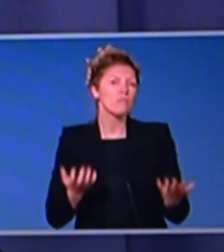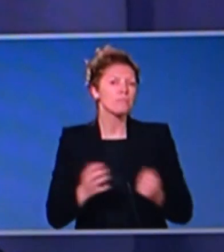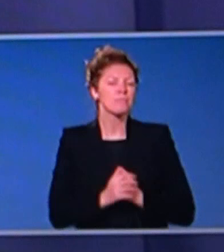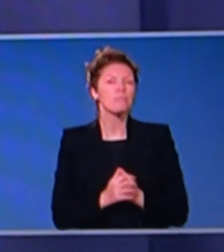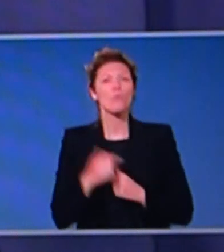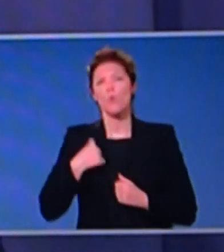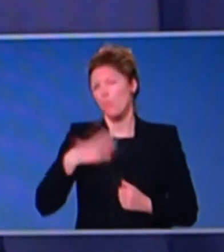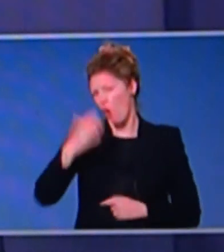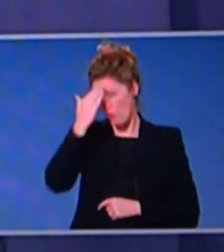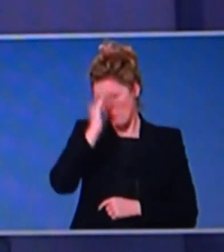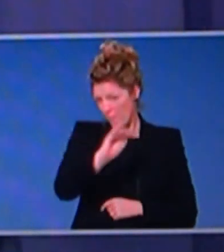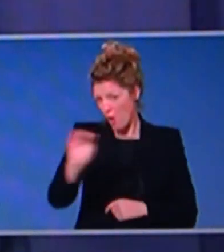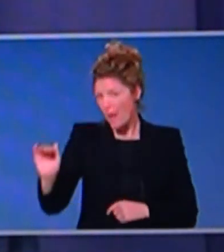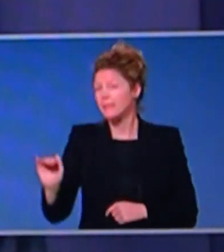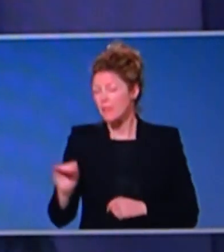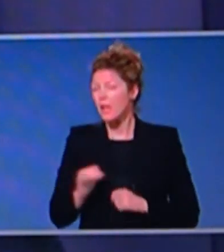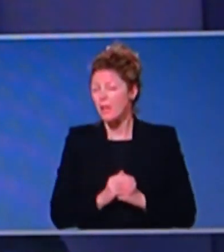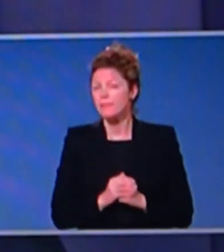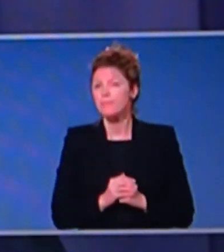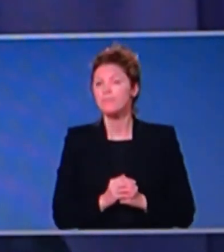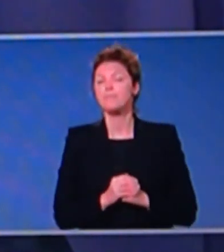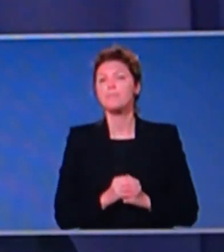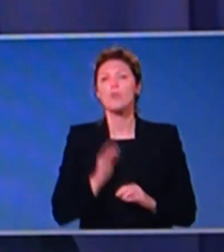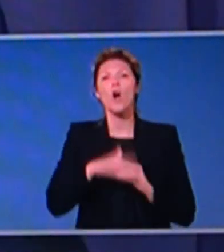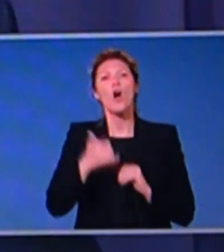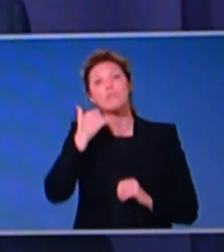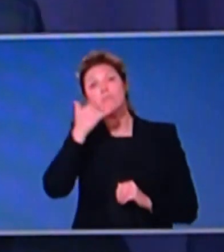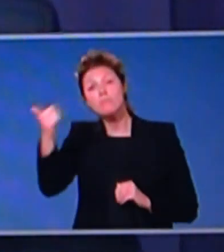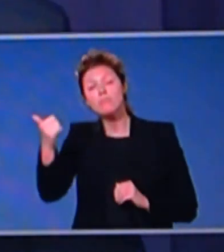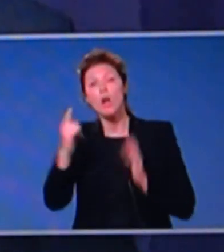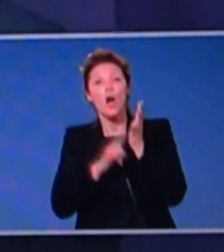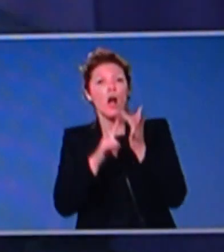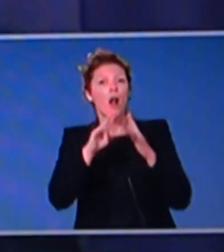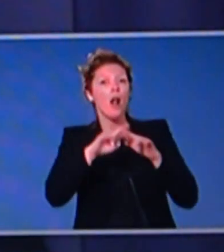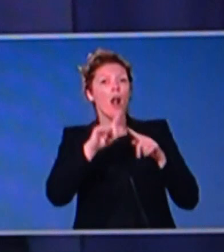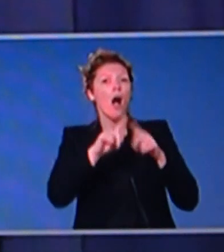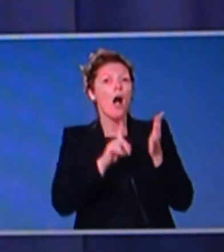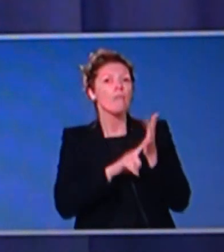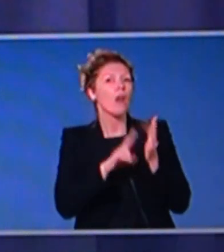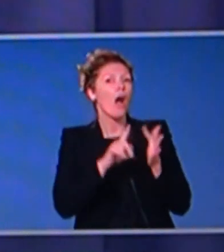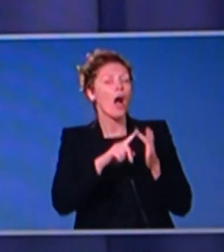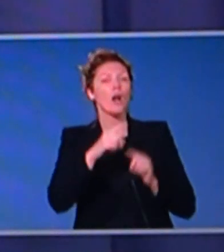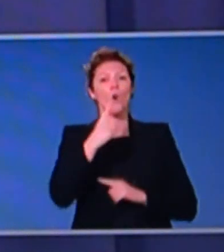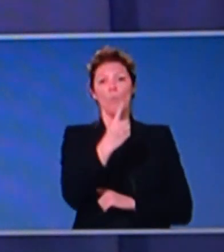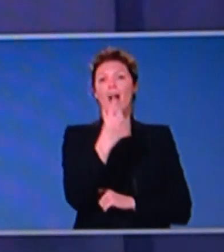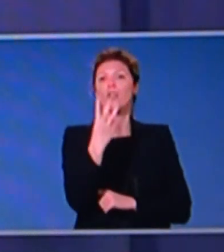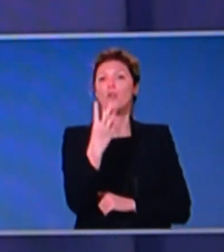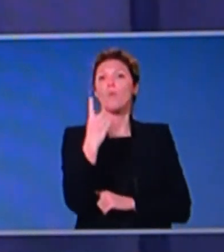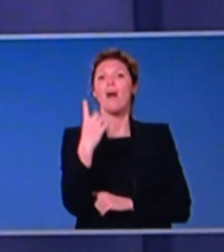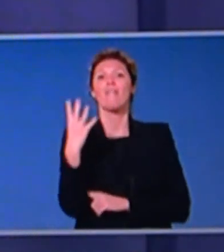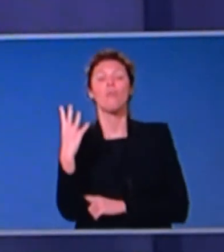want to give a reminder on this Lifeline number, Lifeline Australia, 13 11 14. Kids Helpline